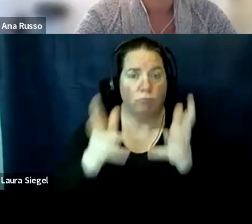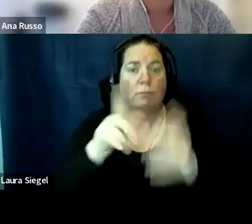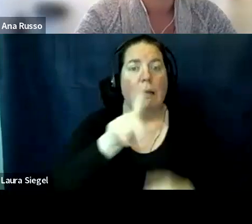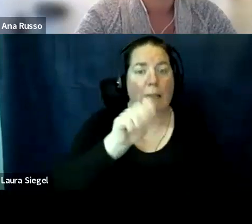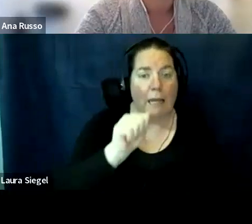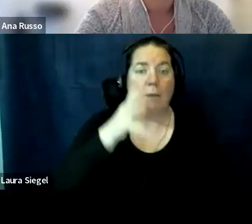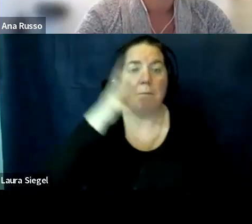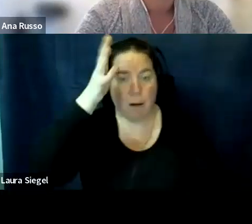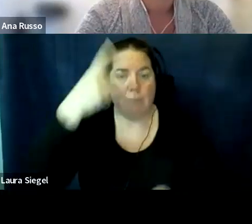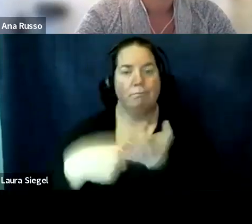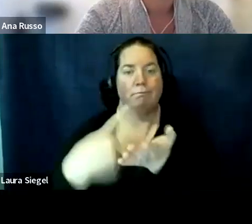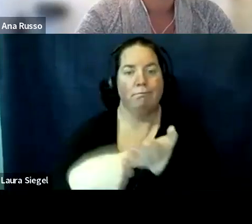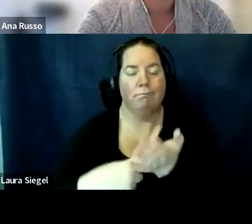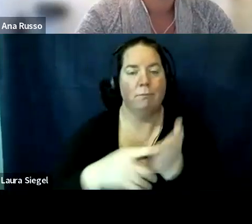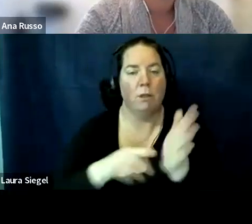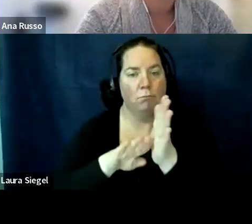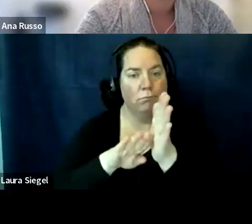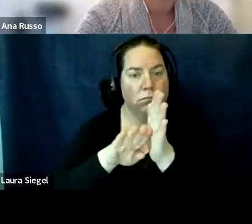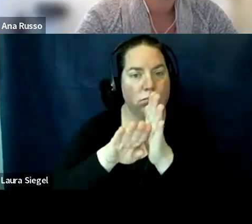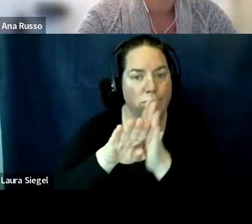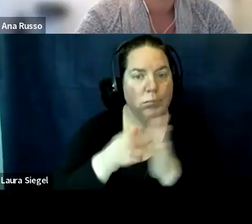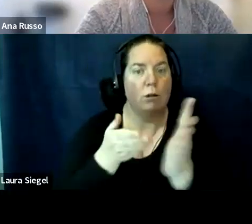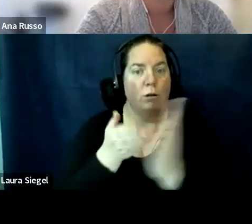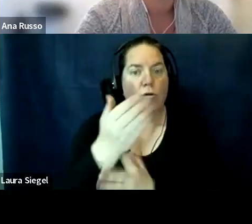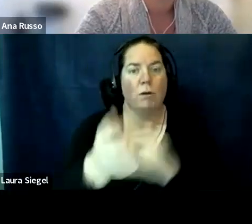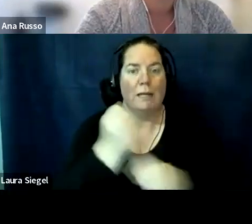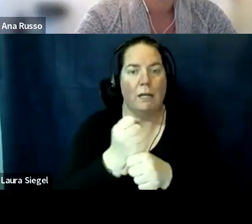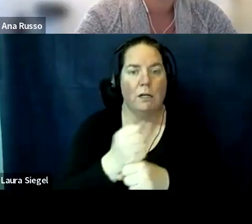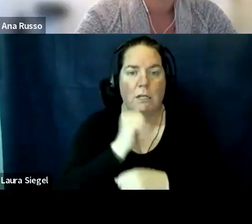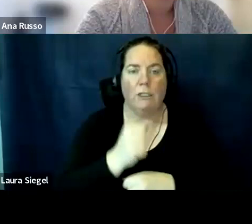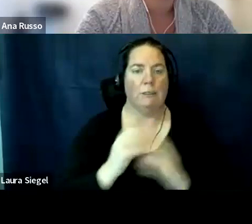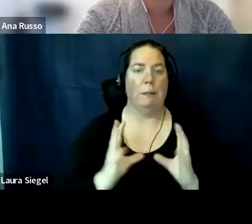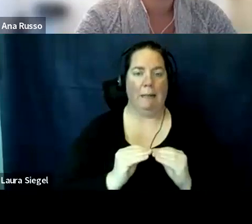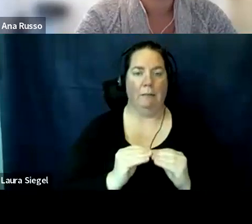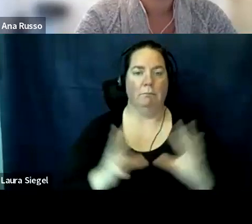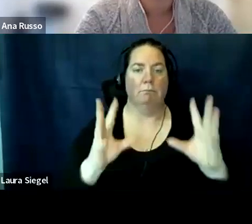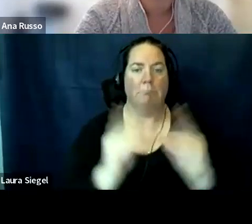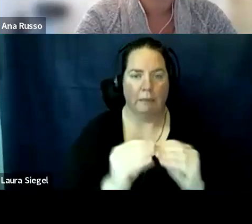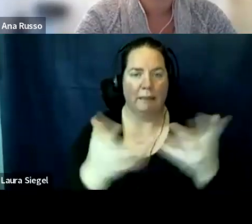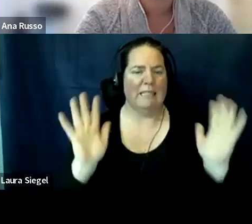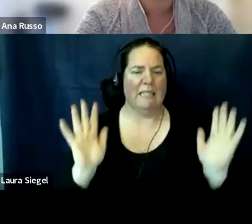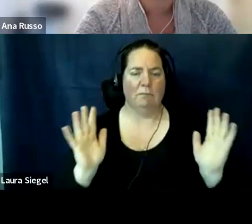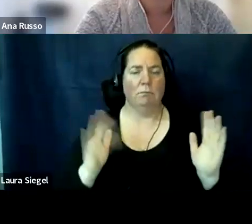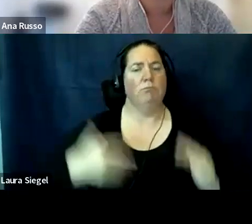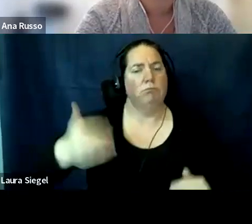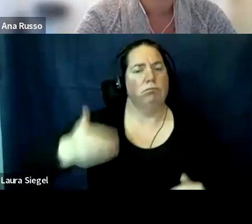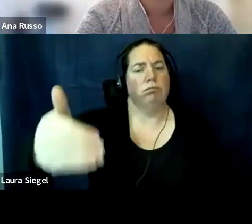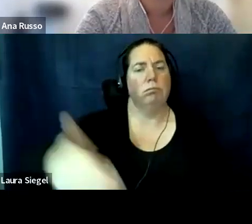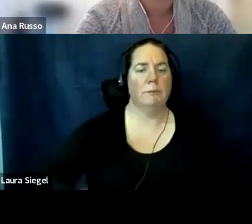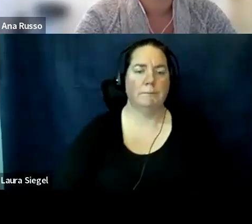to discuss the students' progress and needs throughout the year, not isolated to annual IEP meetings.